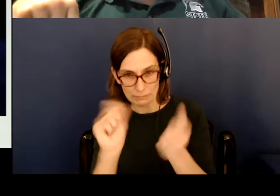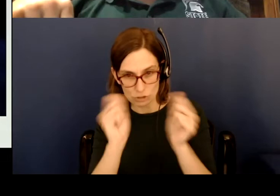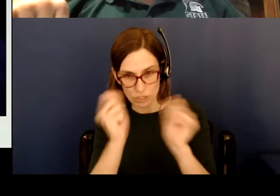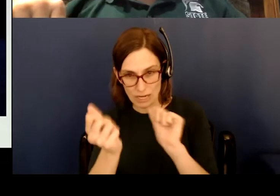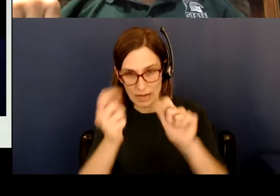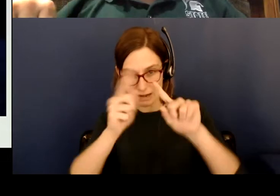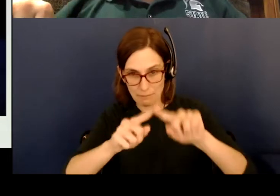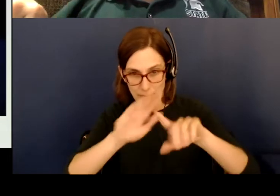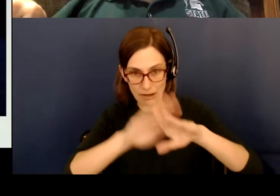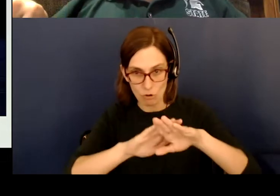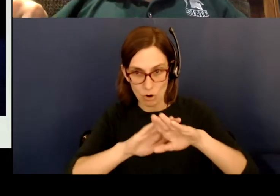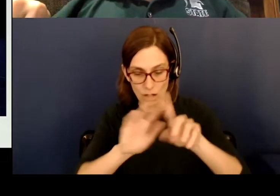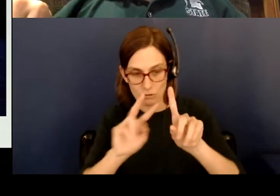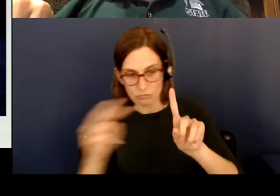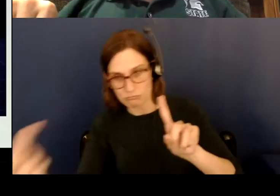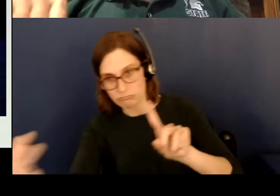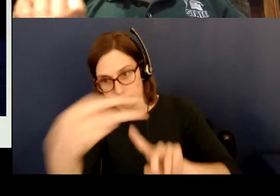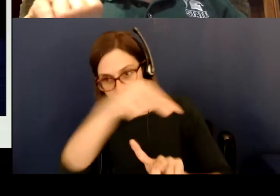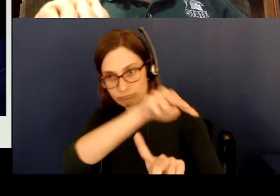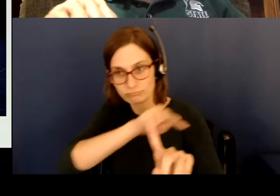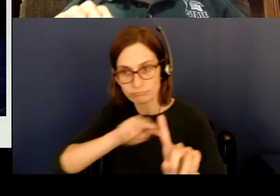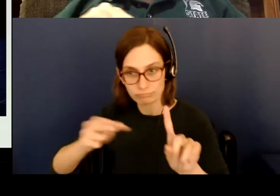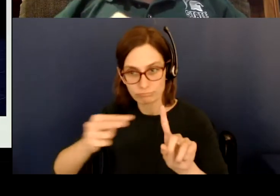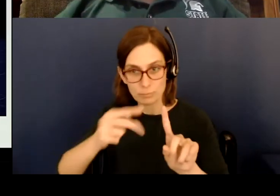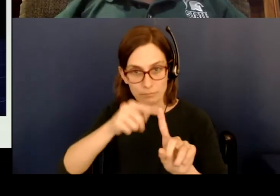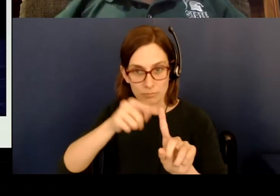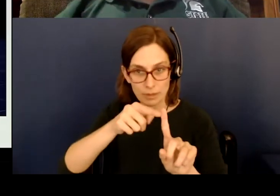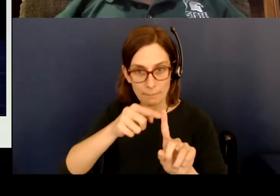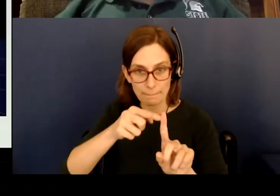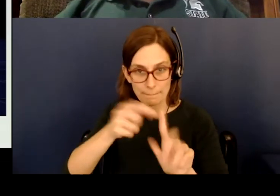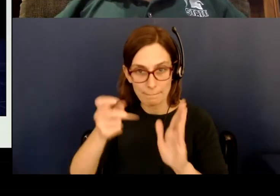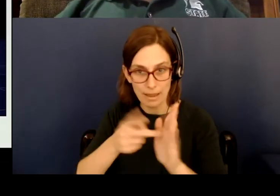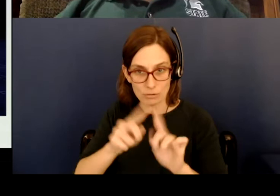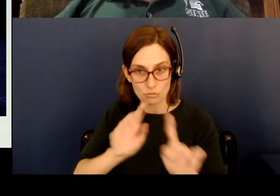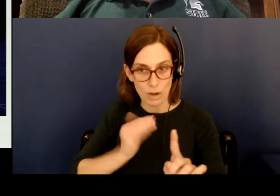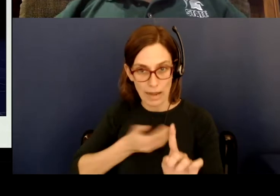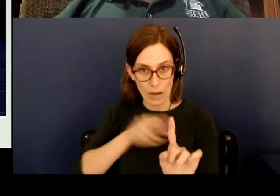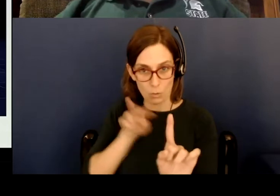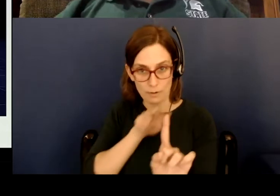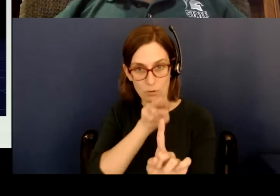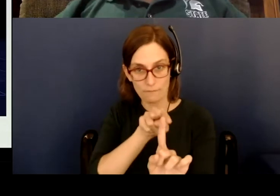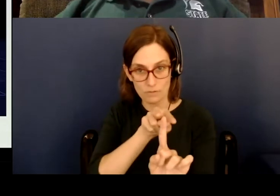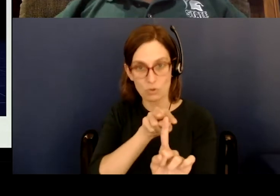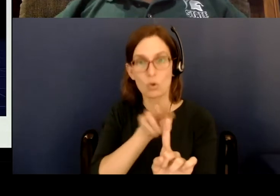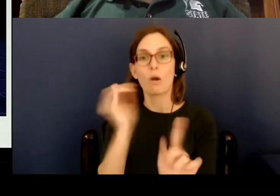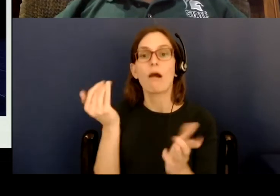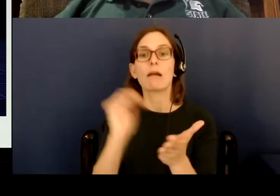travel around. But when we come back to our current point of view, we again see